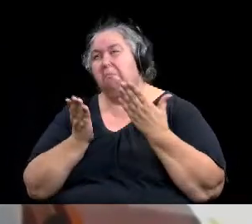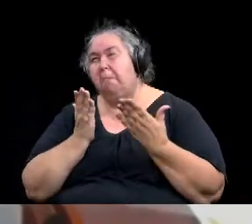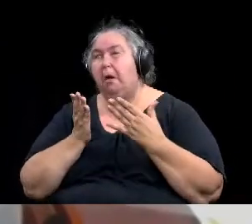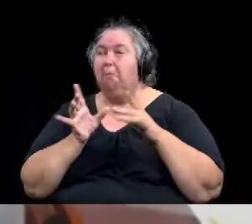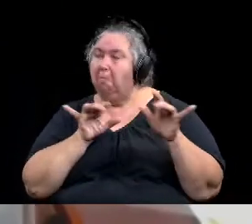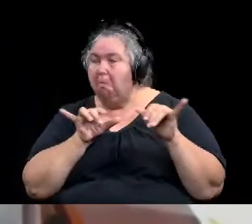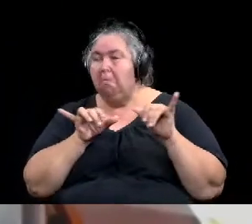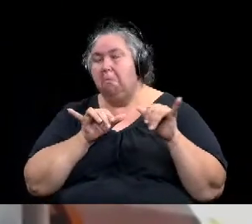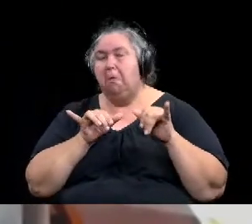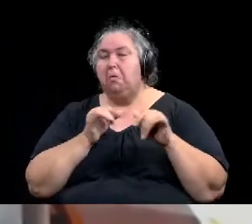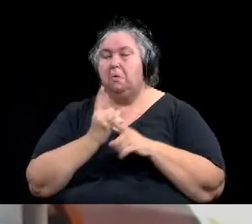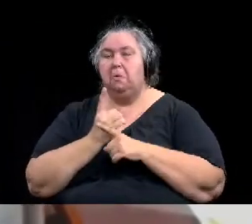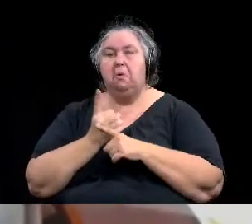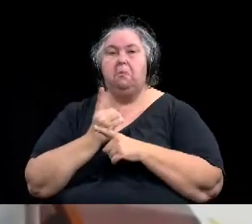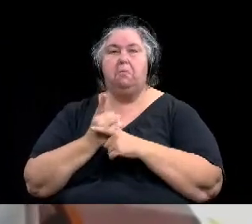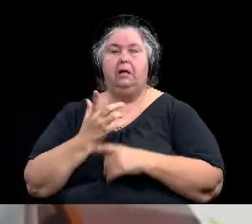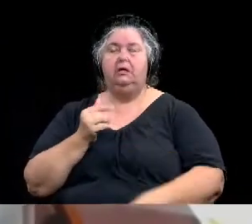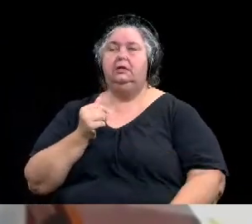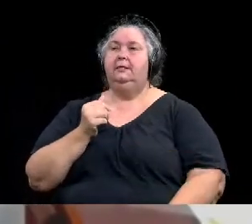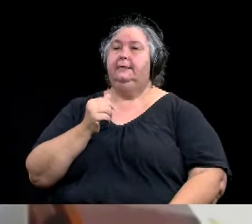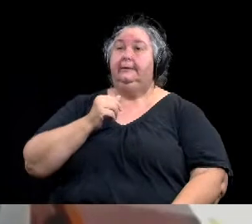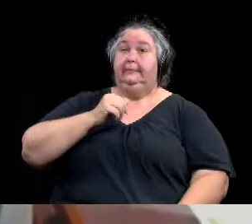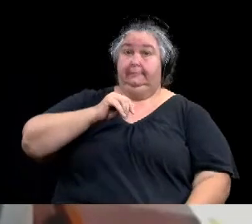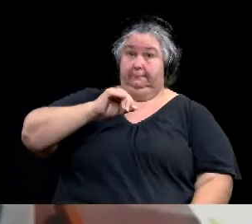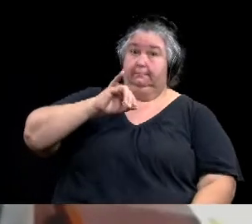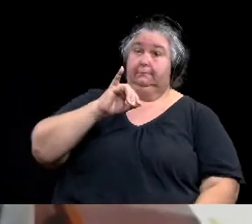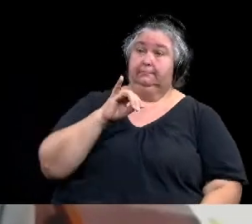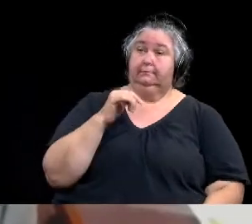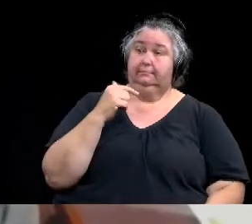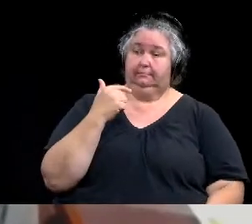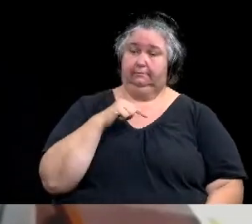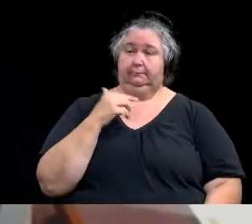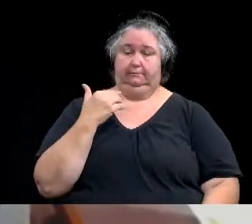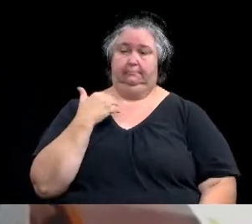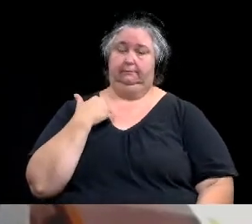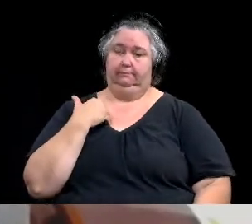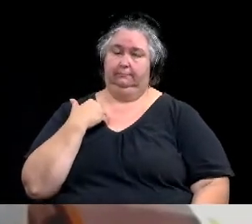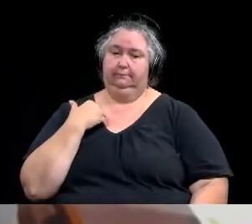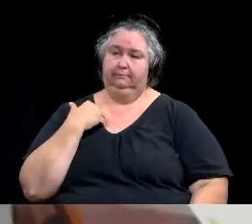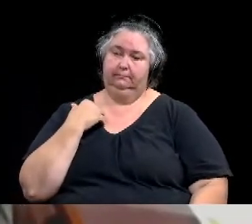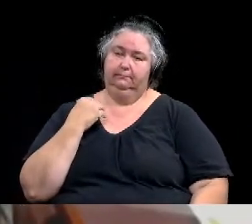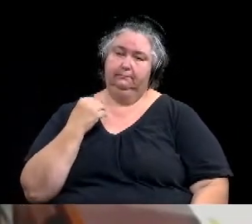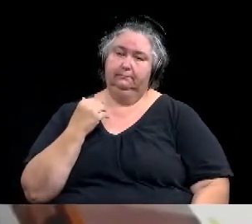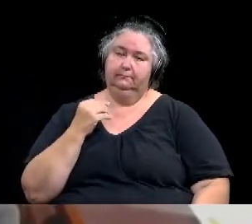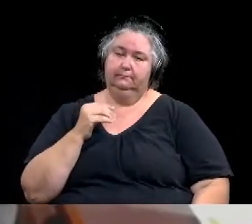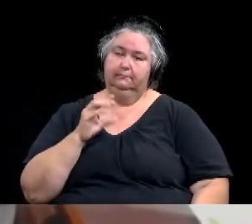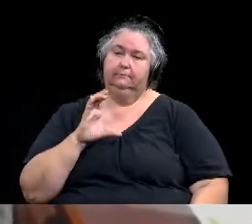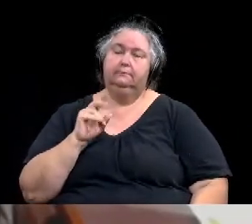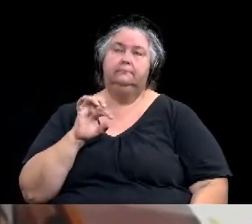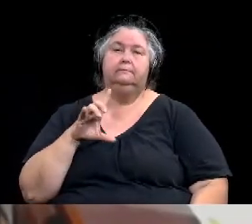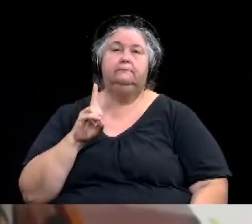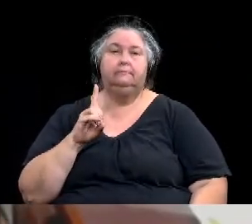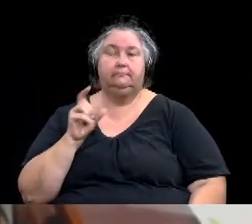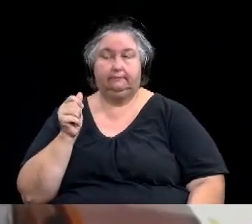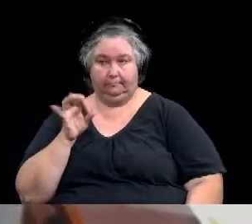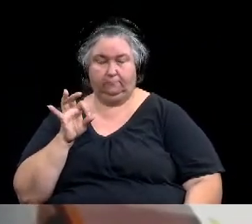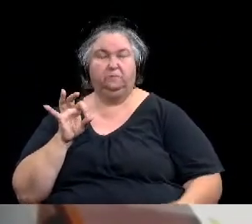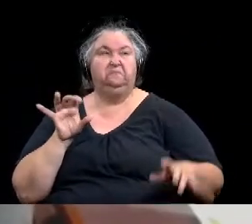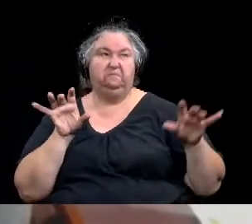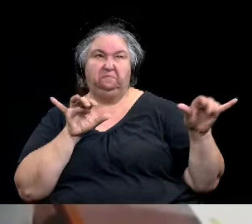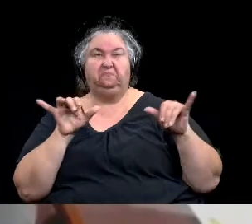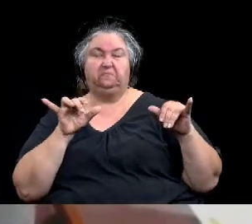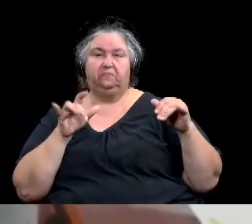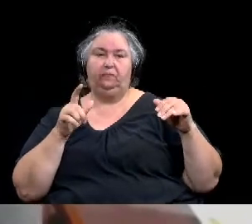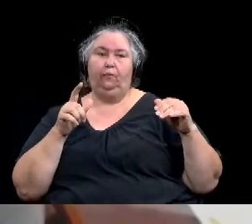consistent. As I said, we have maintained a capacity to treat COVID-19 across the organization. And with